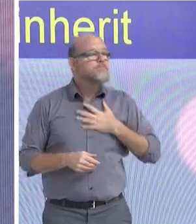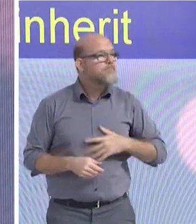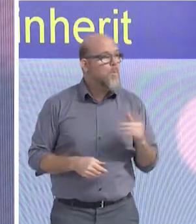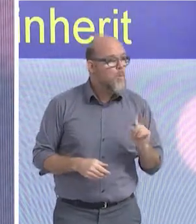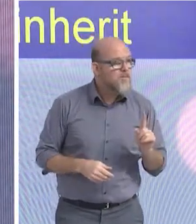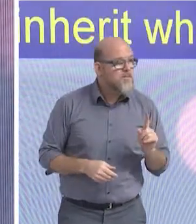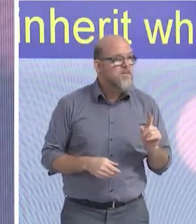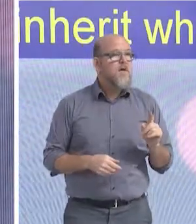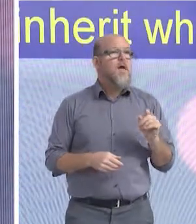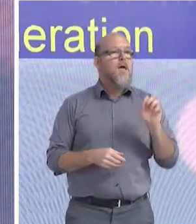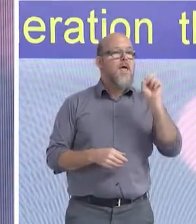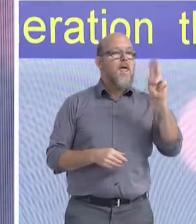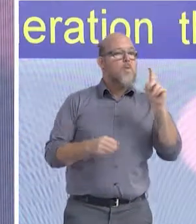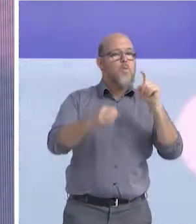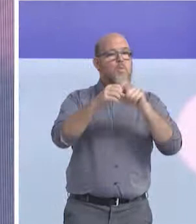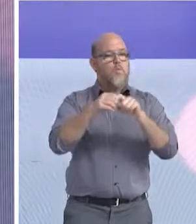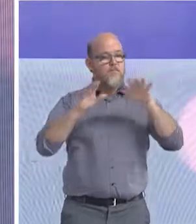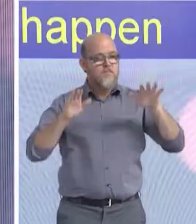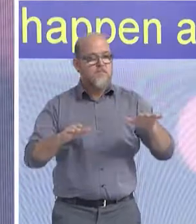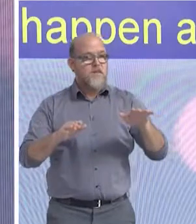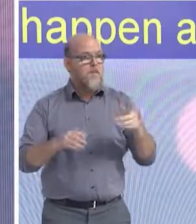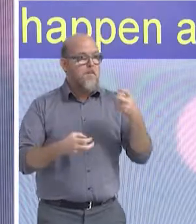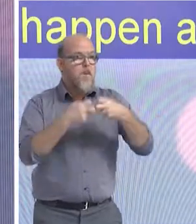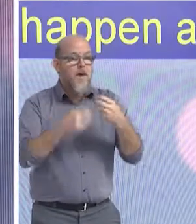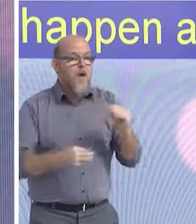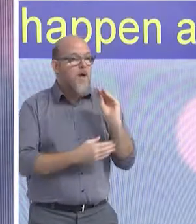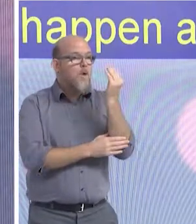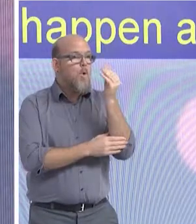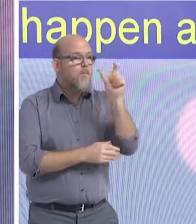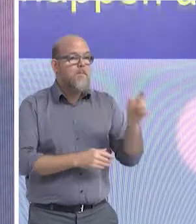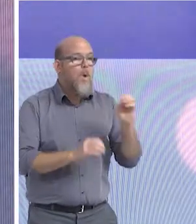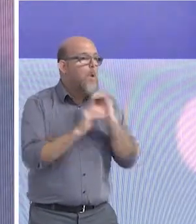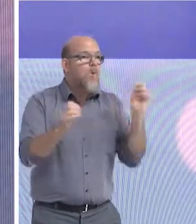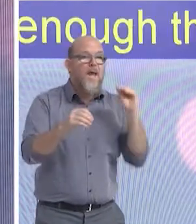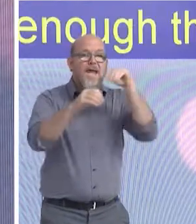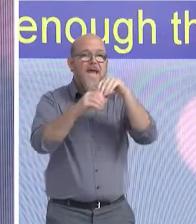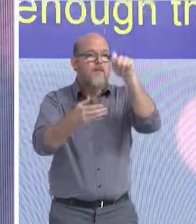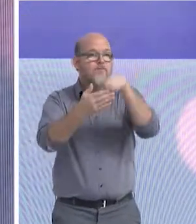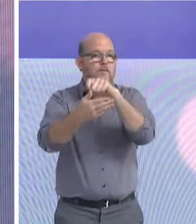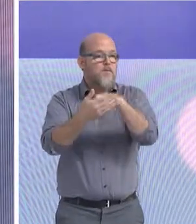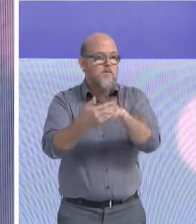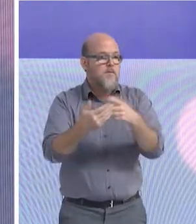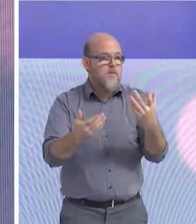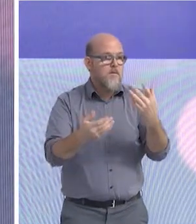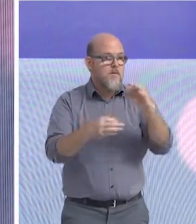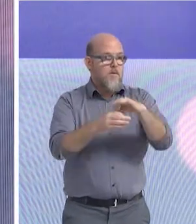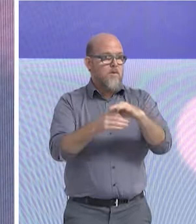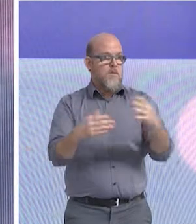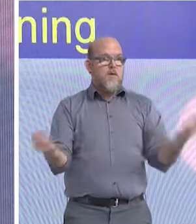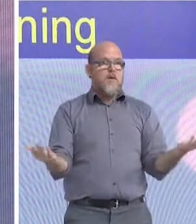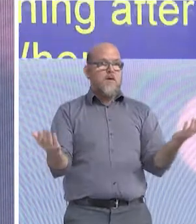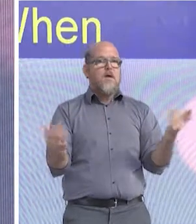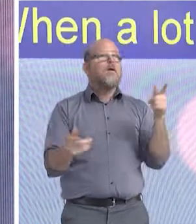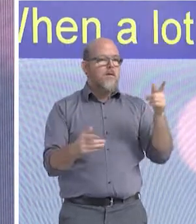happen anyway. But curiously enough, there's always a sort of a silver lining after these things. When a lot of young people saw